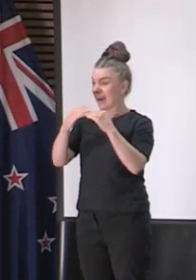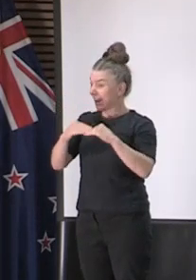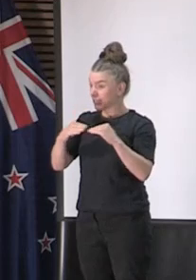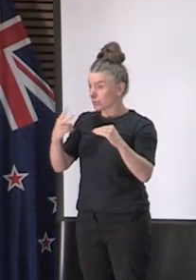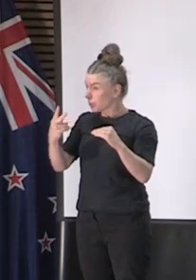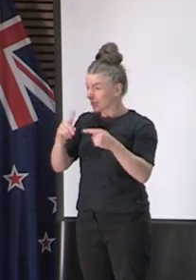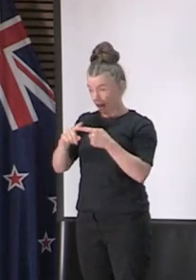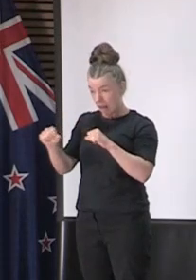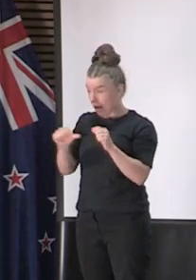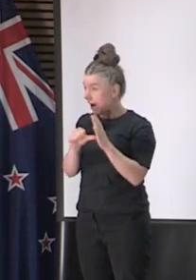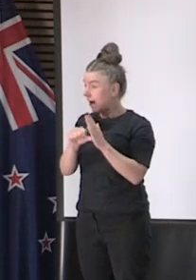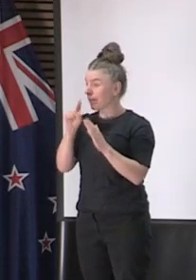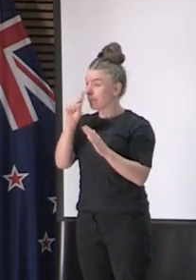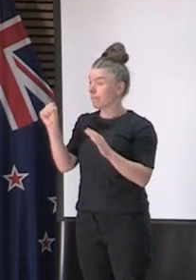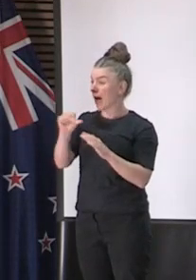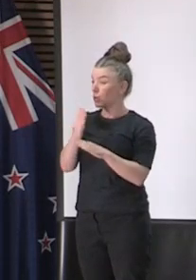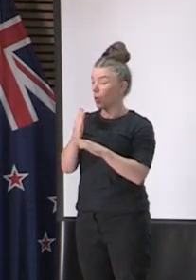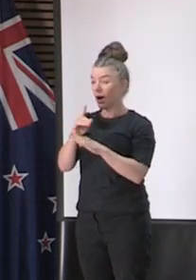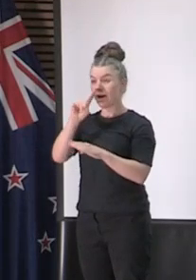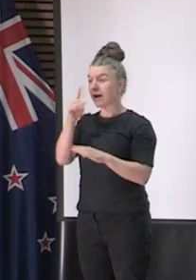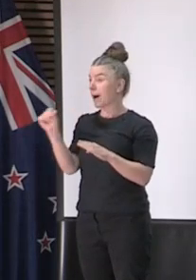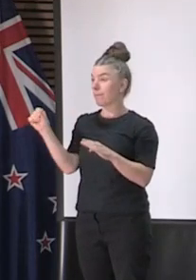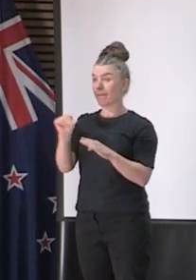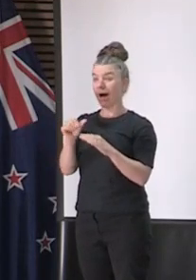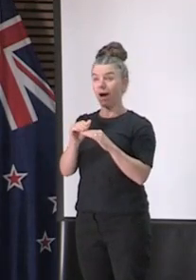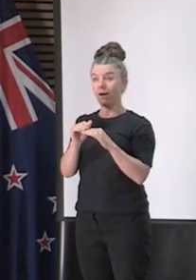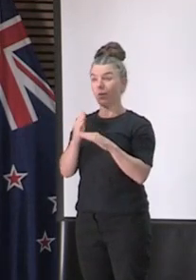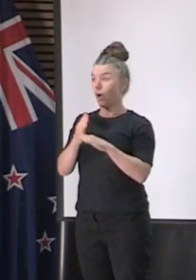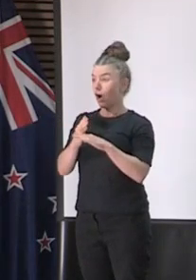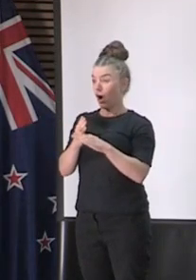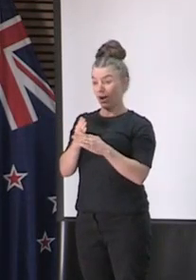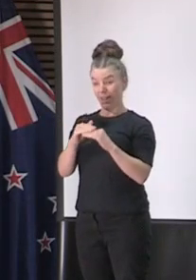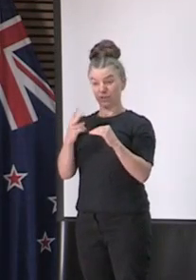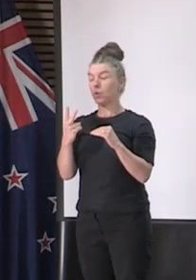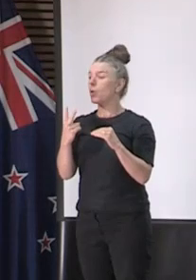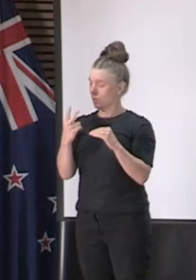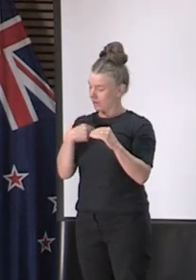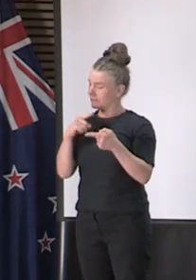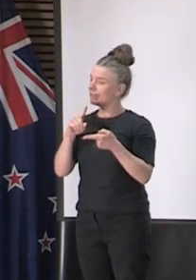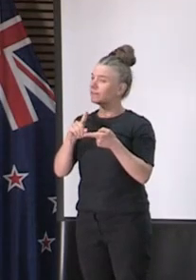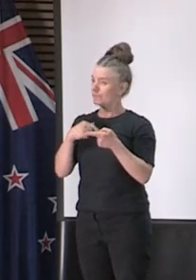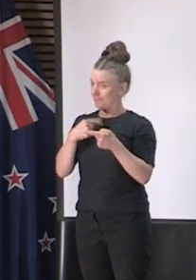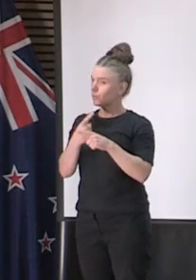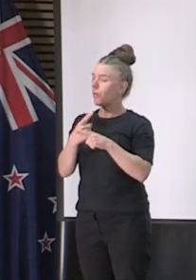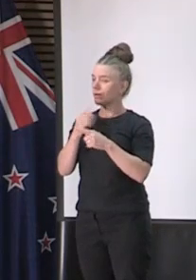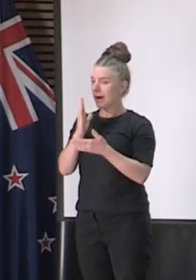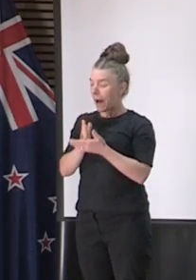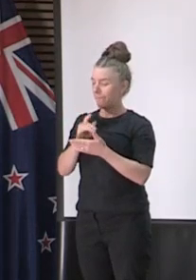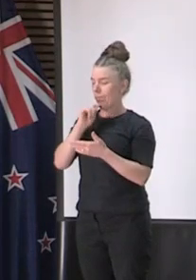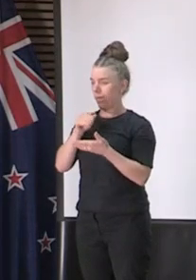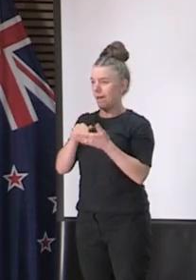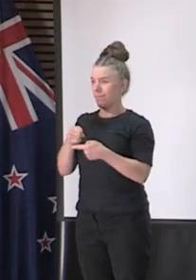to operate at full strength under a COVID environment. And so I've also pointed to the